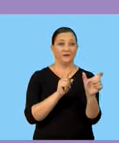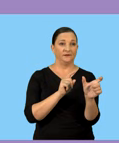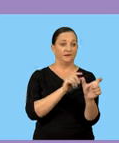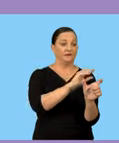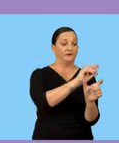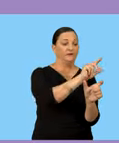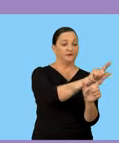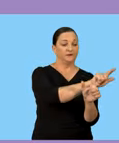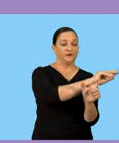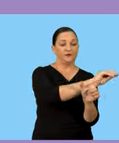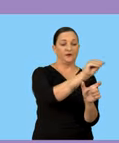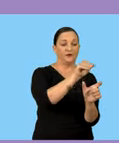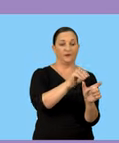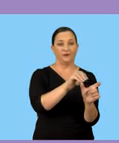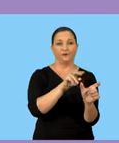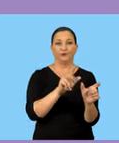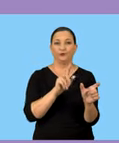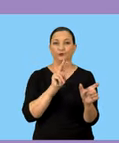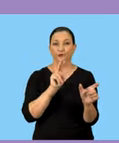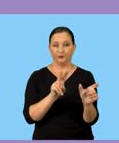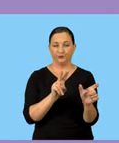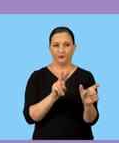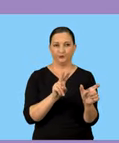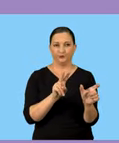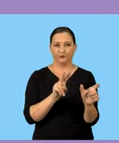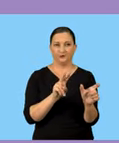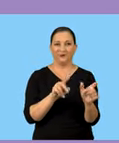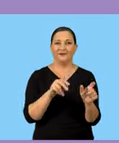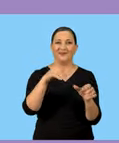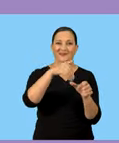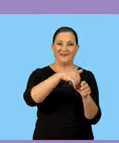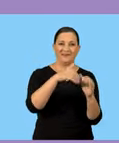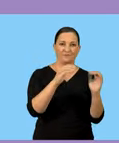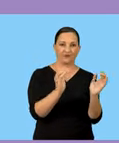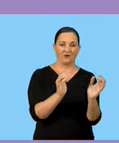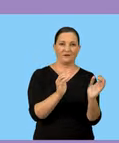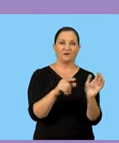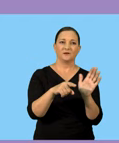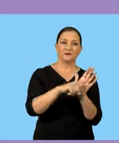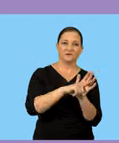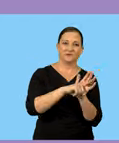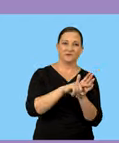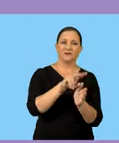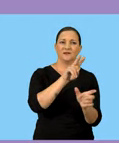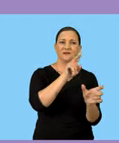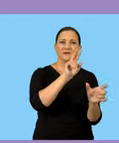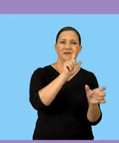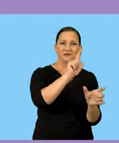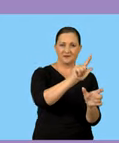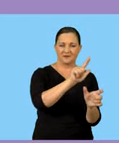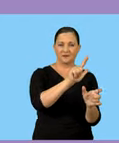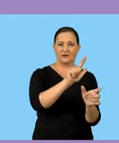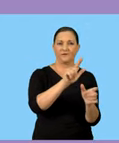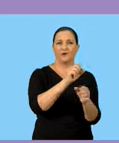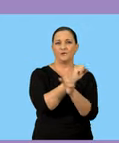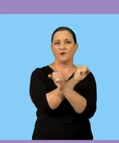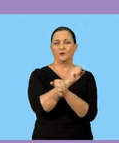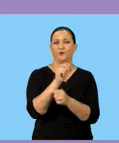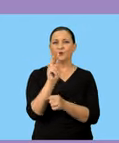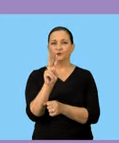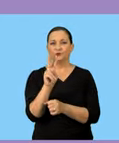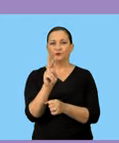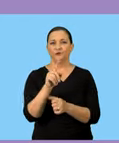to say a 7 multiplied by a 2. So inside the bracket we are subtracting. And what is 7 multiplied by 2? That